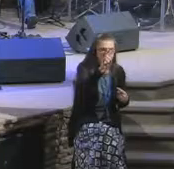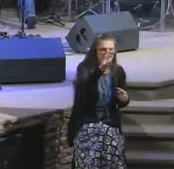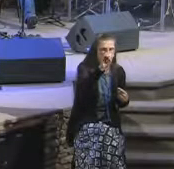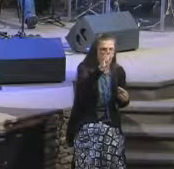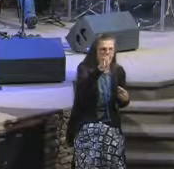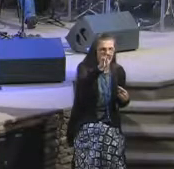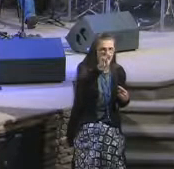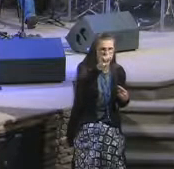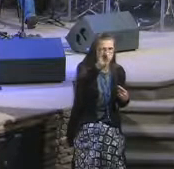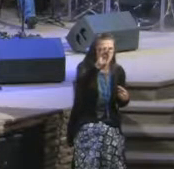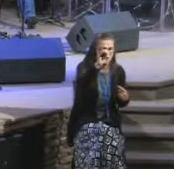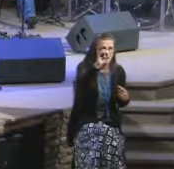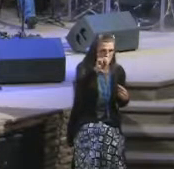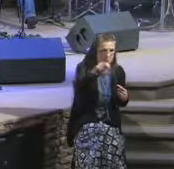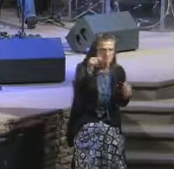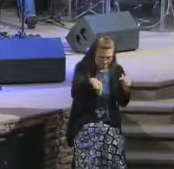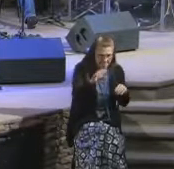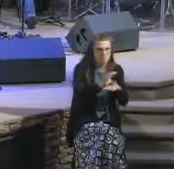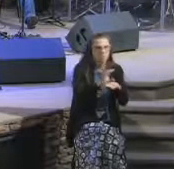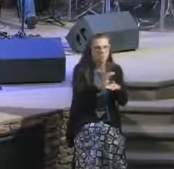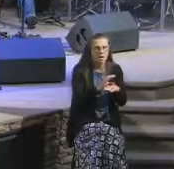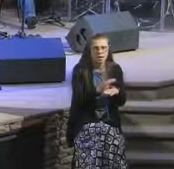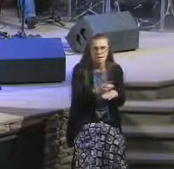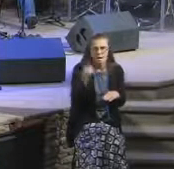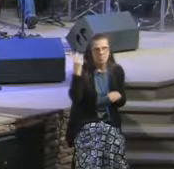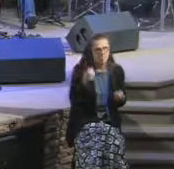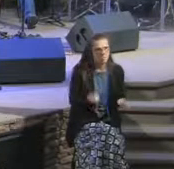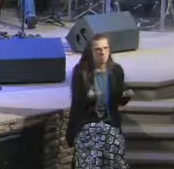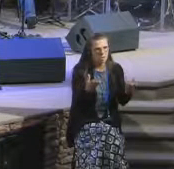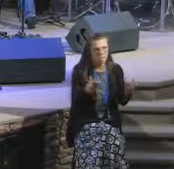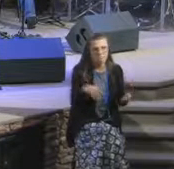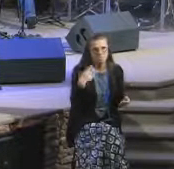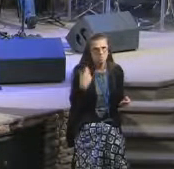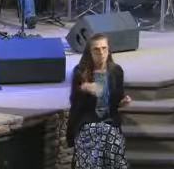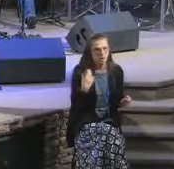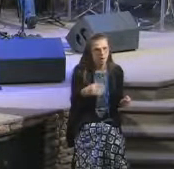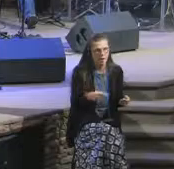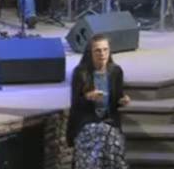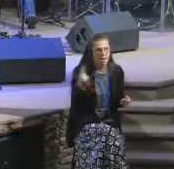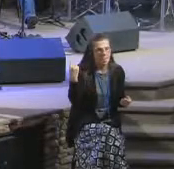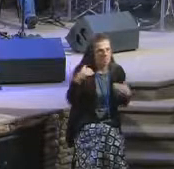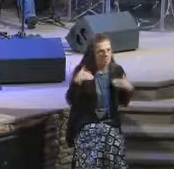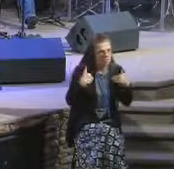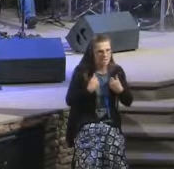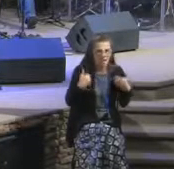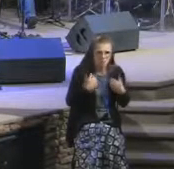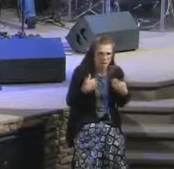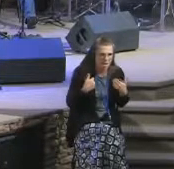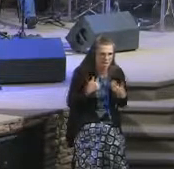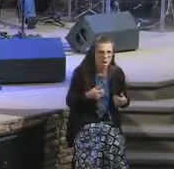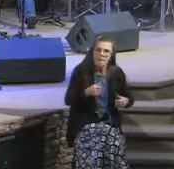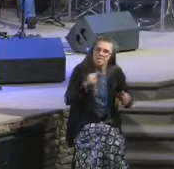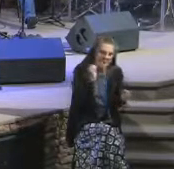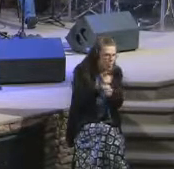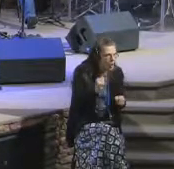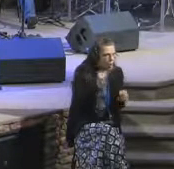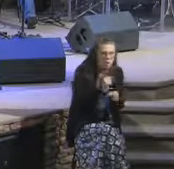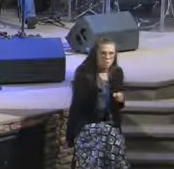their service. It's untiring. I'm not saying that they don't get tired, but I'm telling you, they just put forth the effort. They